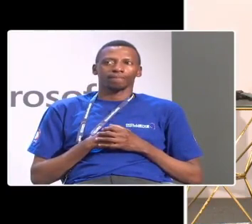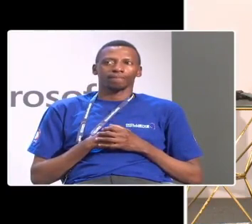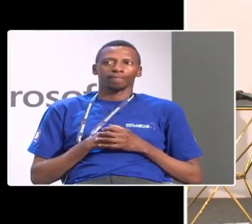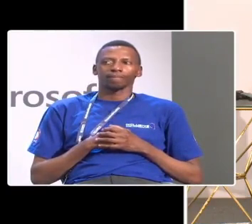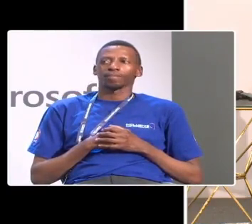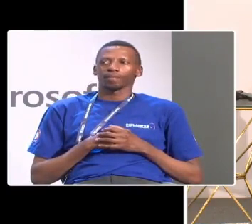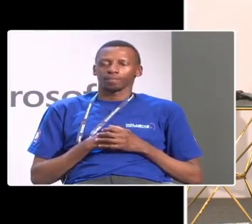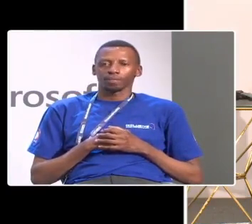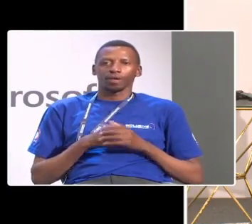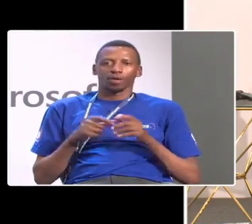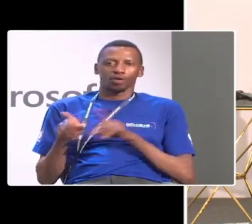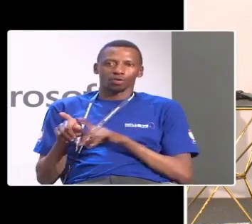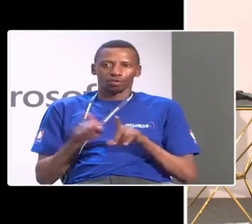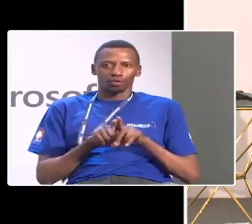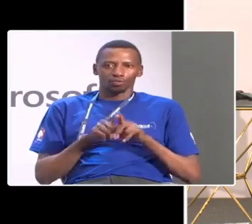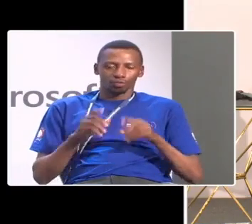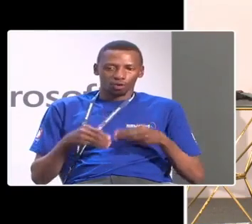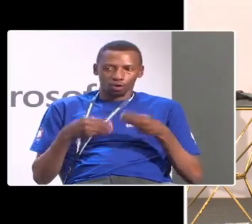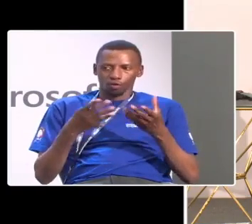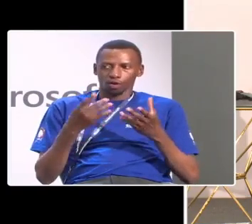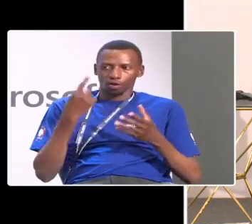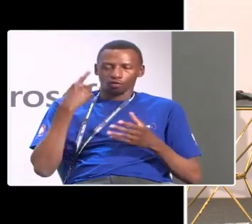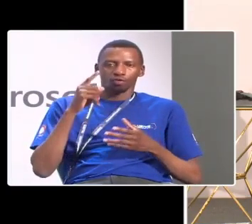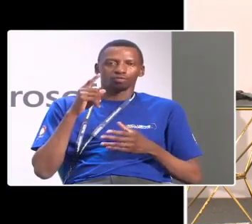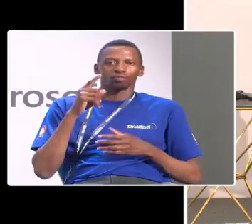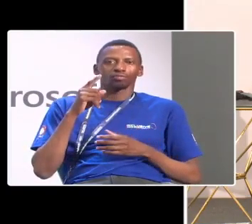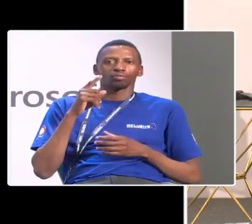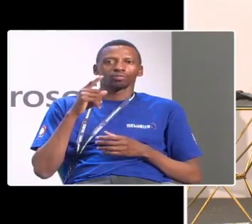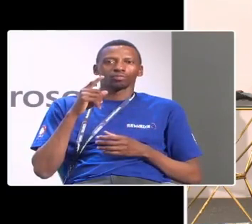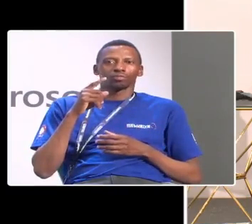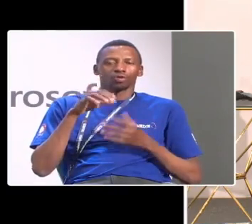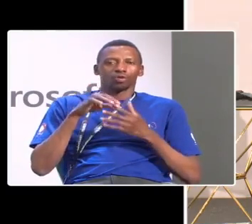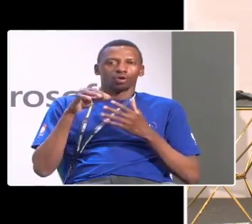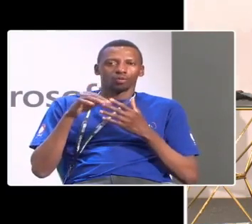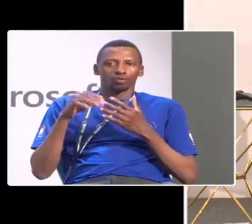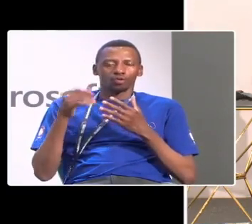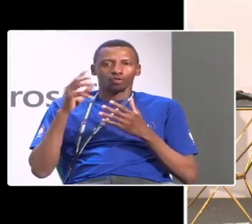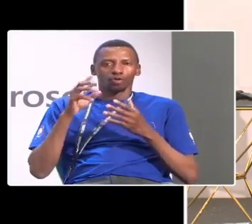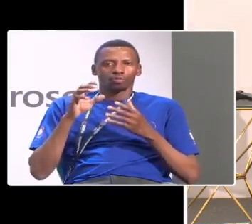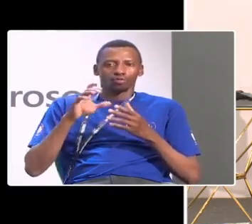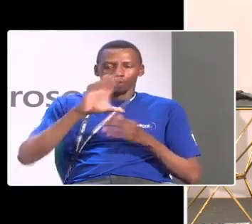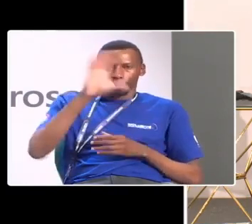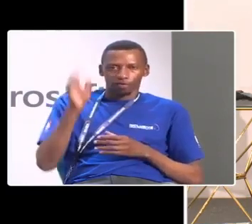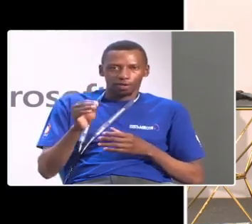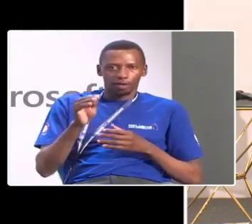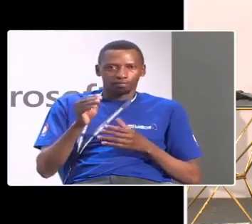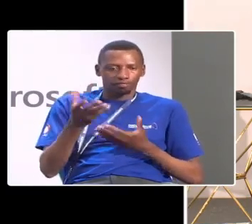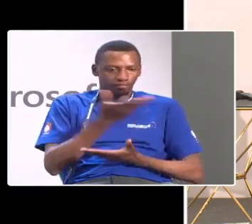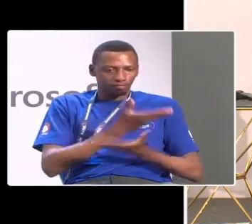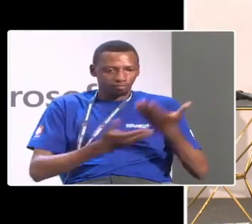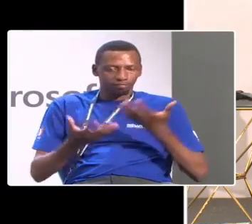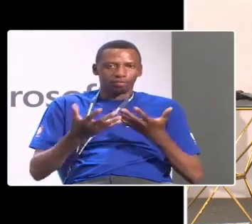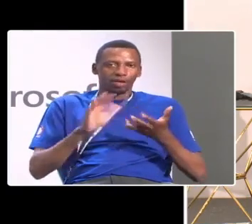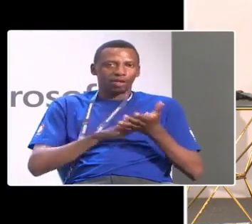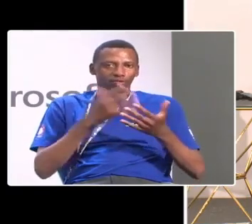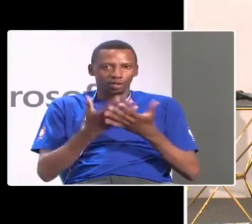So they also offer a great extent for an option for continental networking and achieving international certification